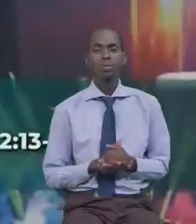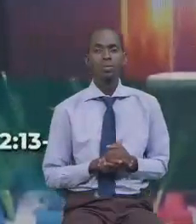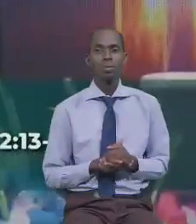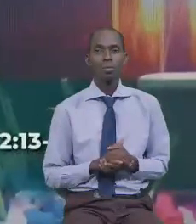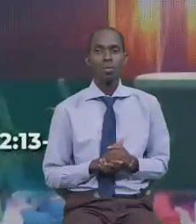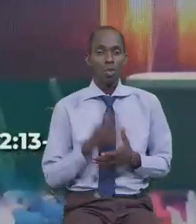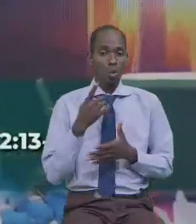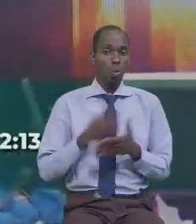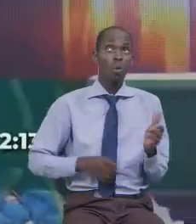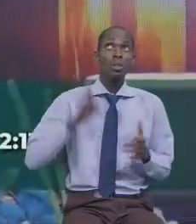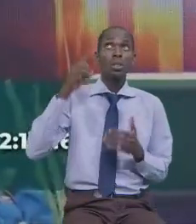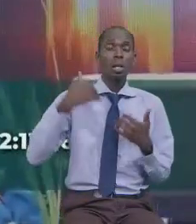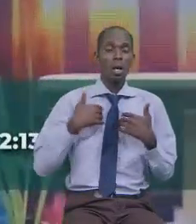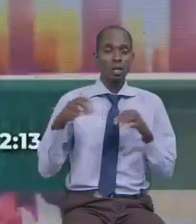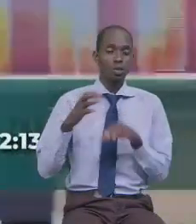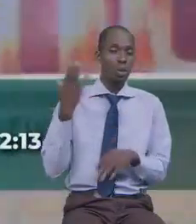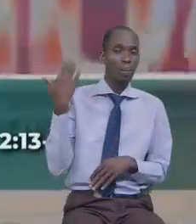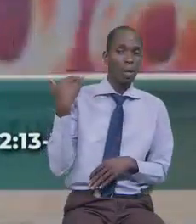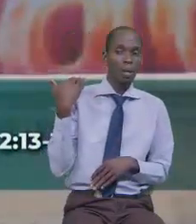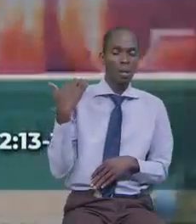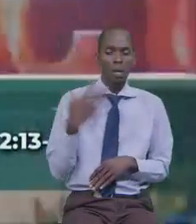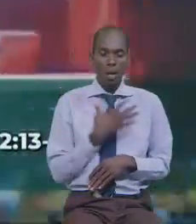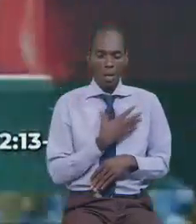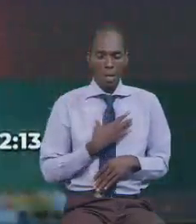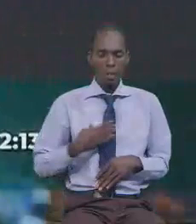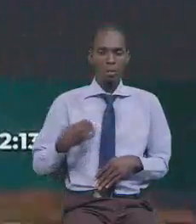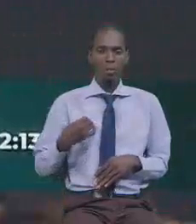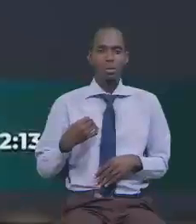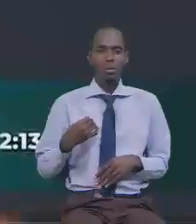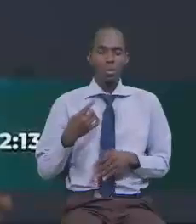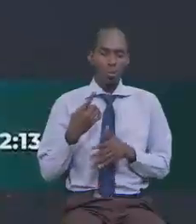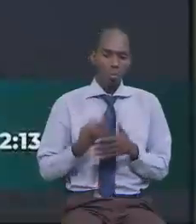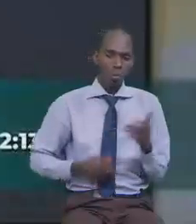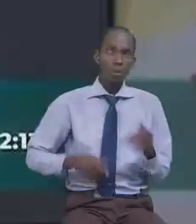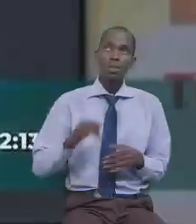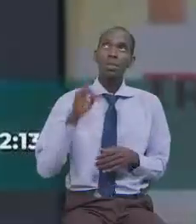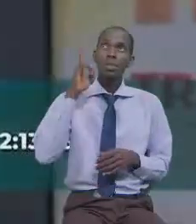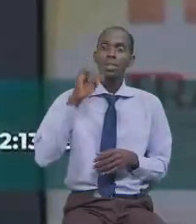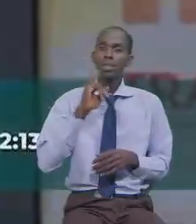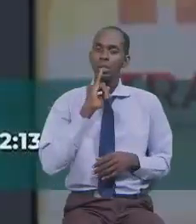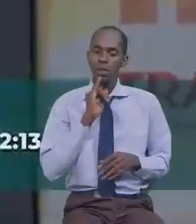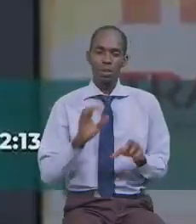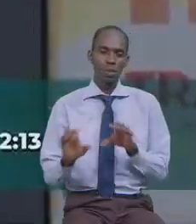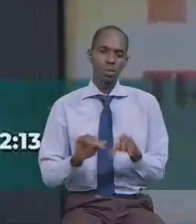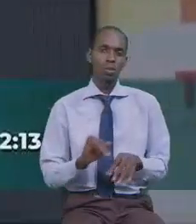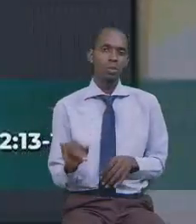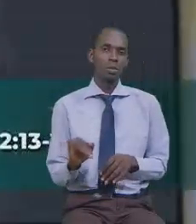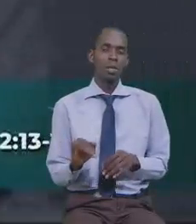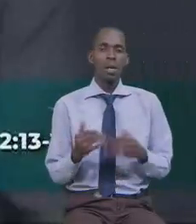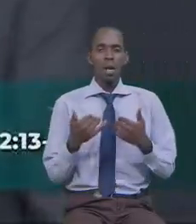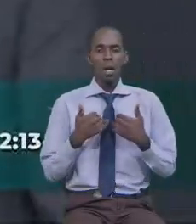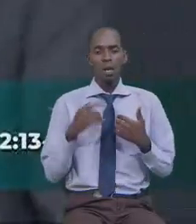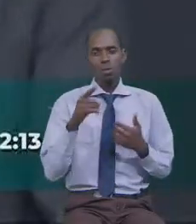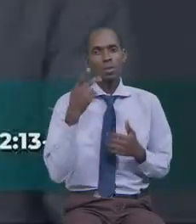has done and what he is doing. Have you seen that